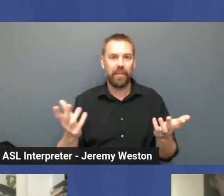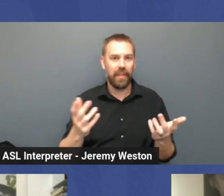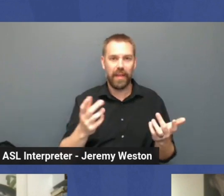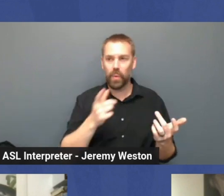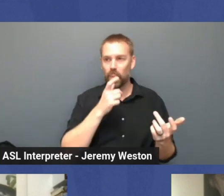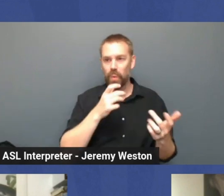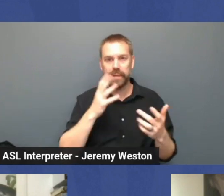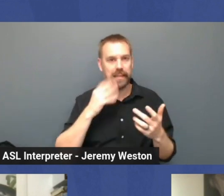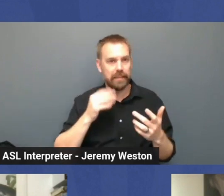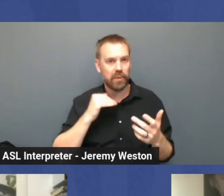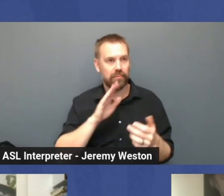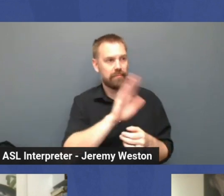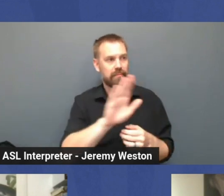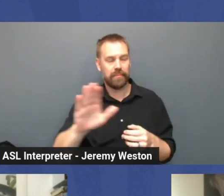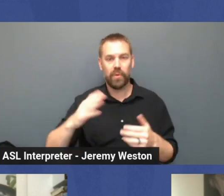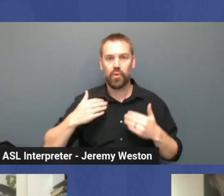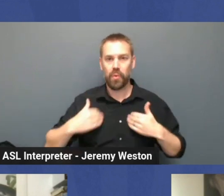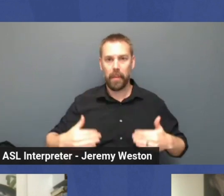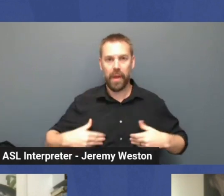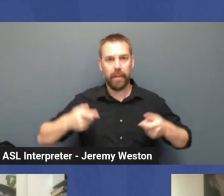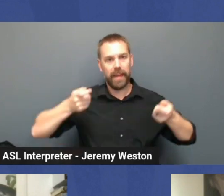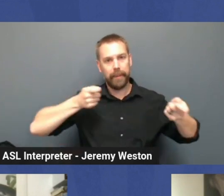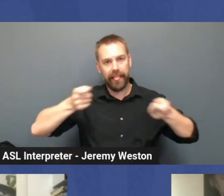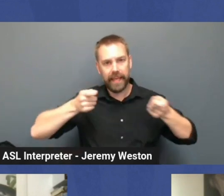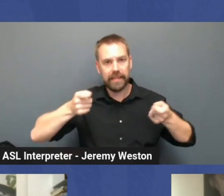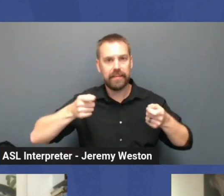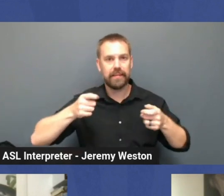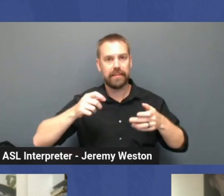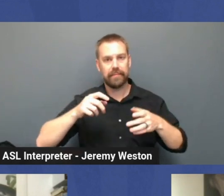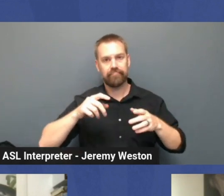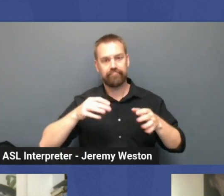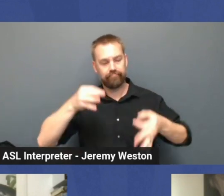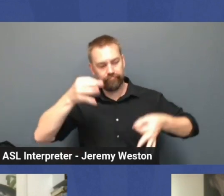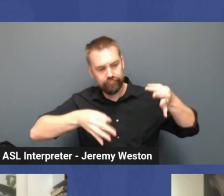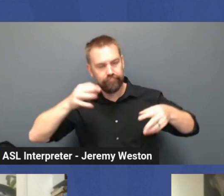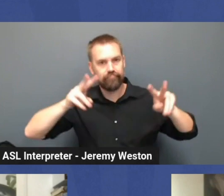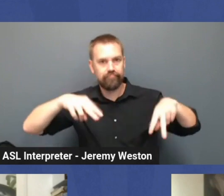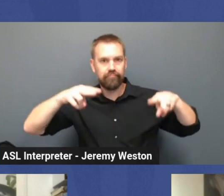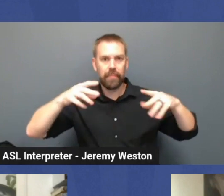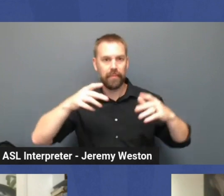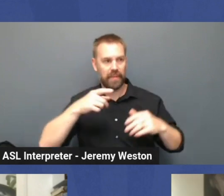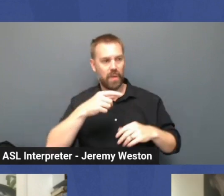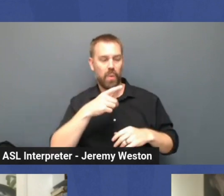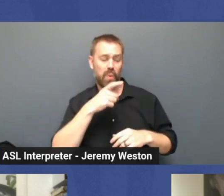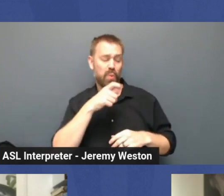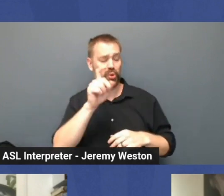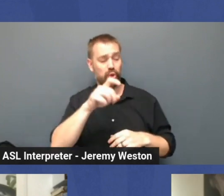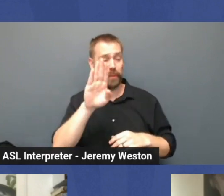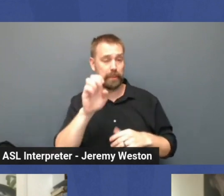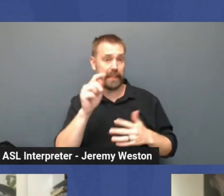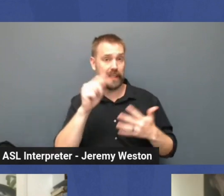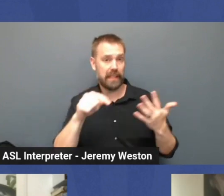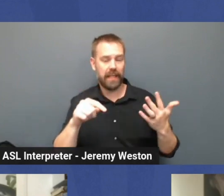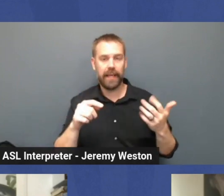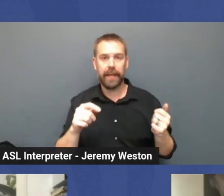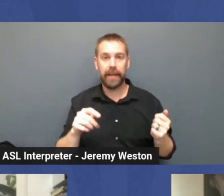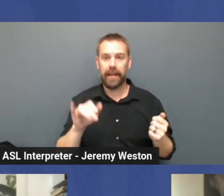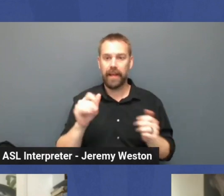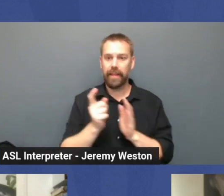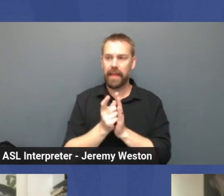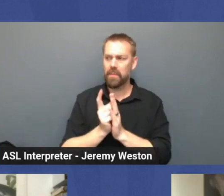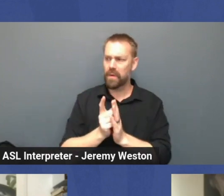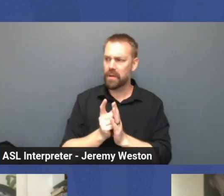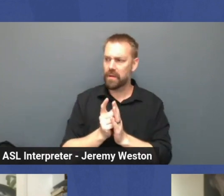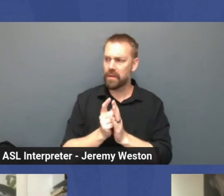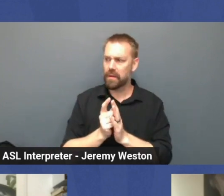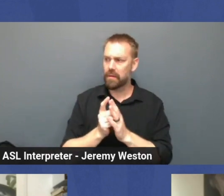body being policed, who has experienced somebody else telling them who they are, that moment I said, I'm